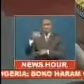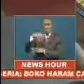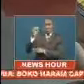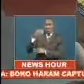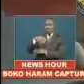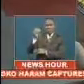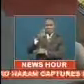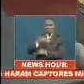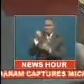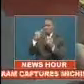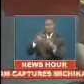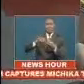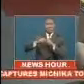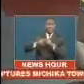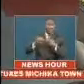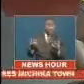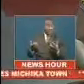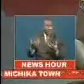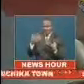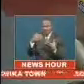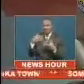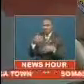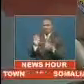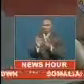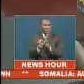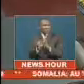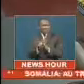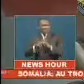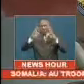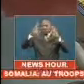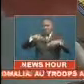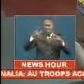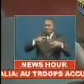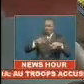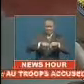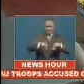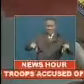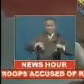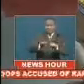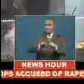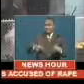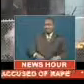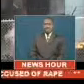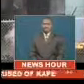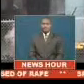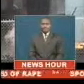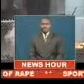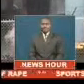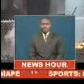combination of factors, including poor rainfall and damage to the West African gas pipeline.